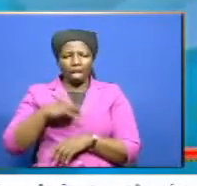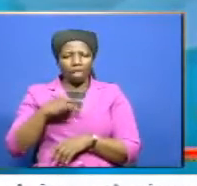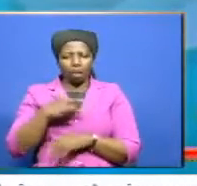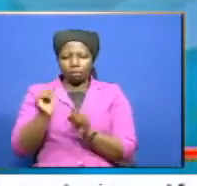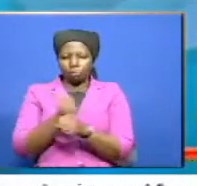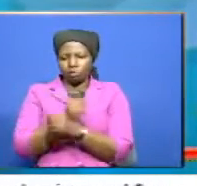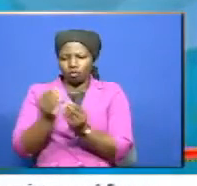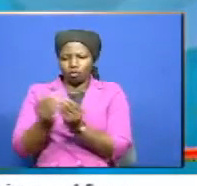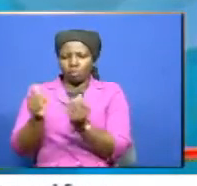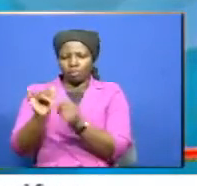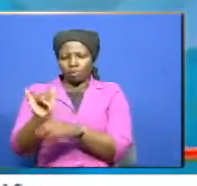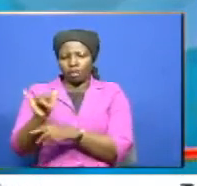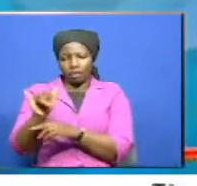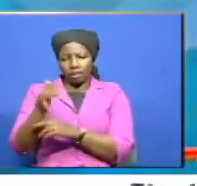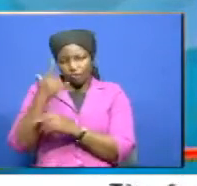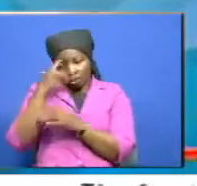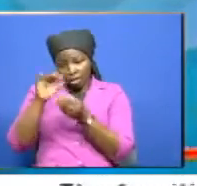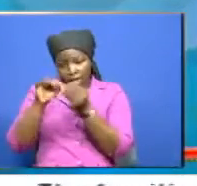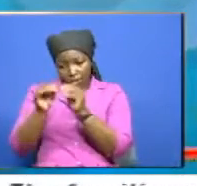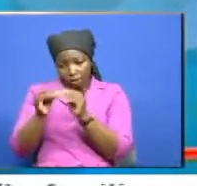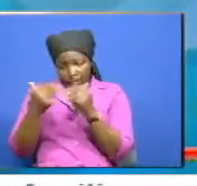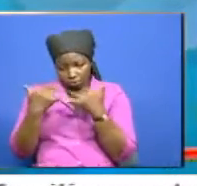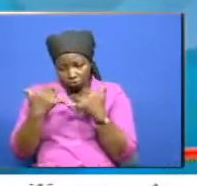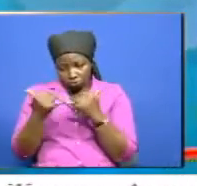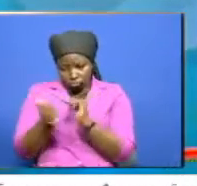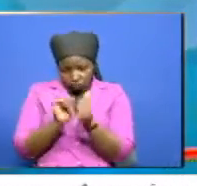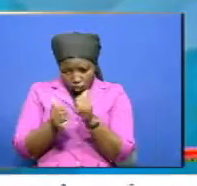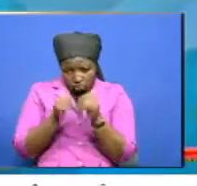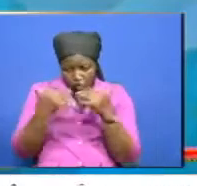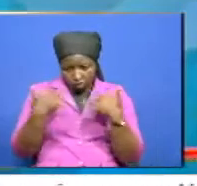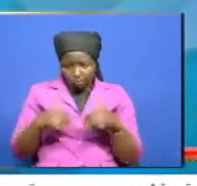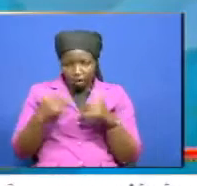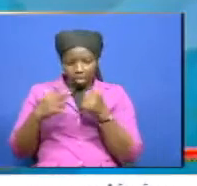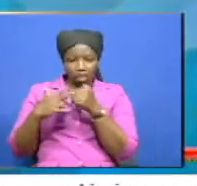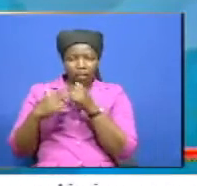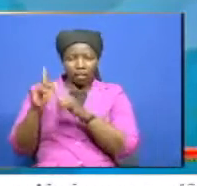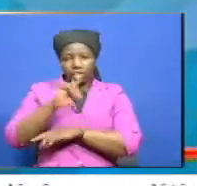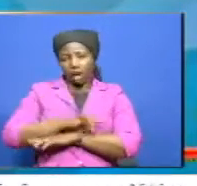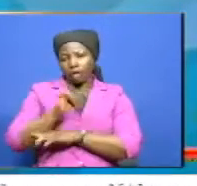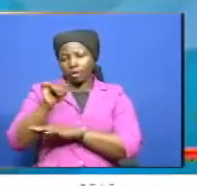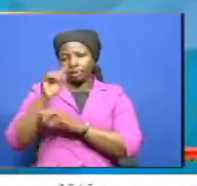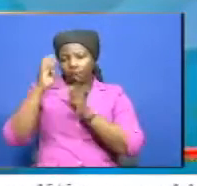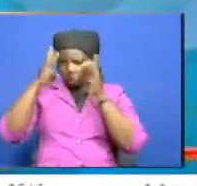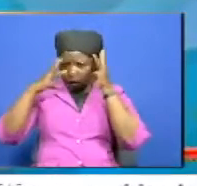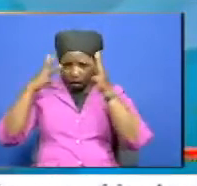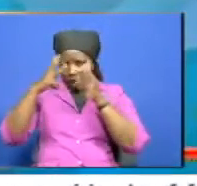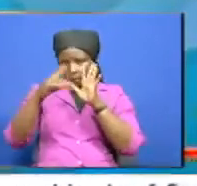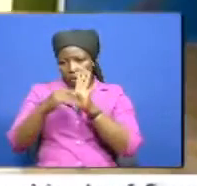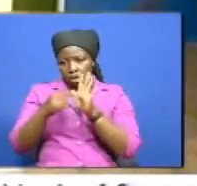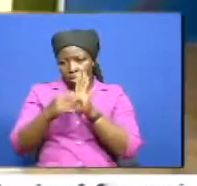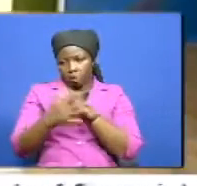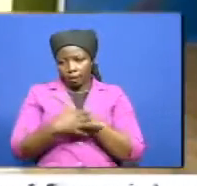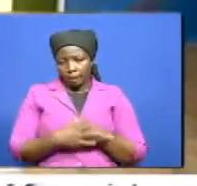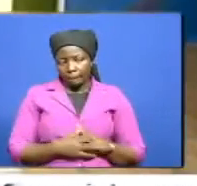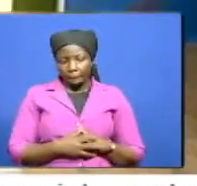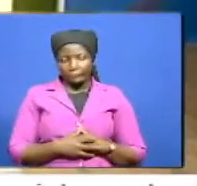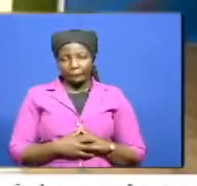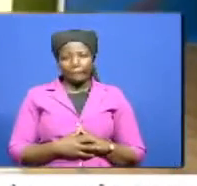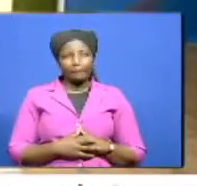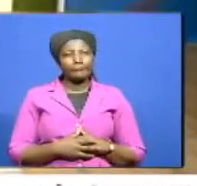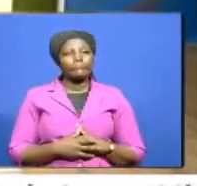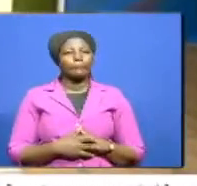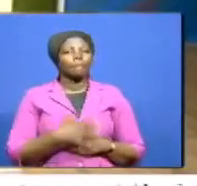that for the number of games we played them over the 7 days, and that's a worrying point. And I want to bring out something